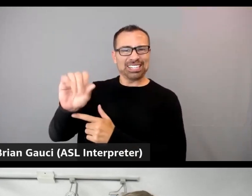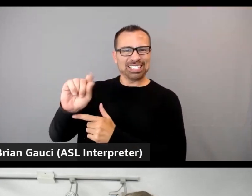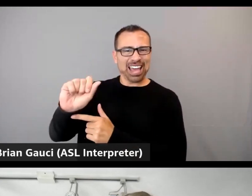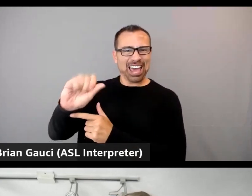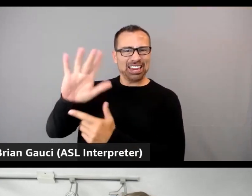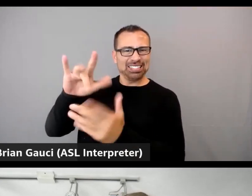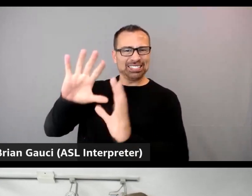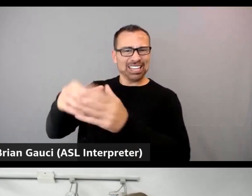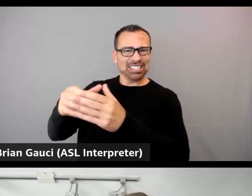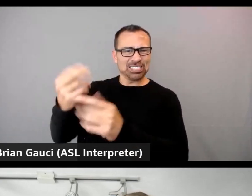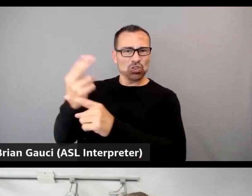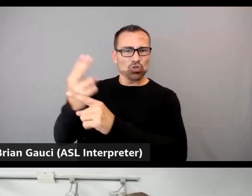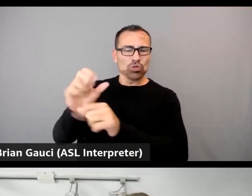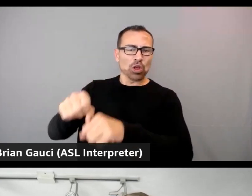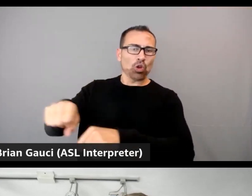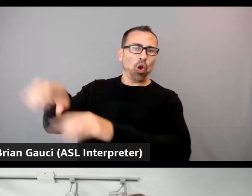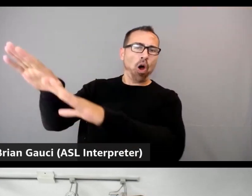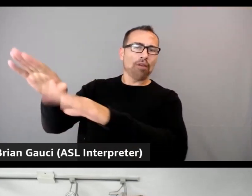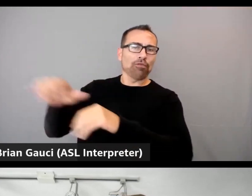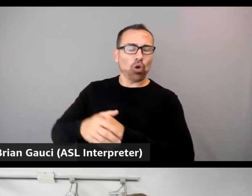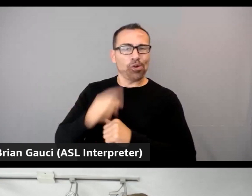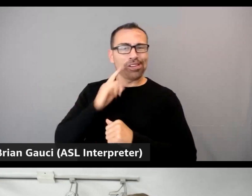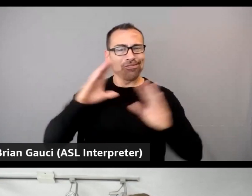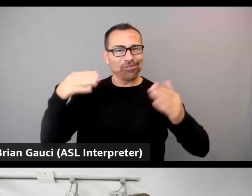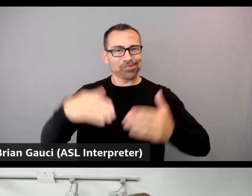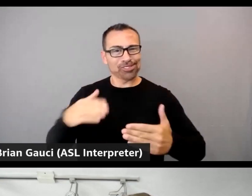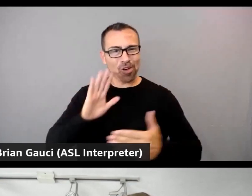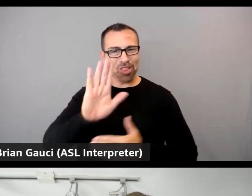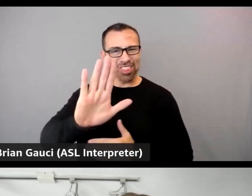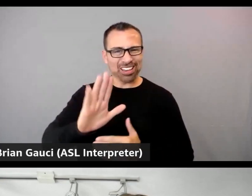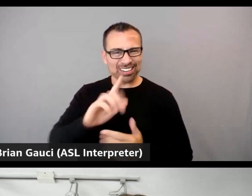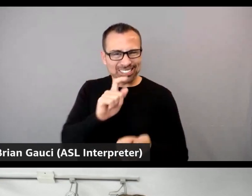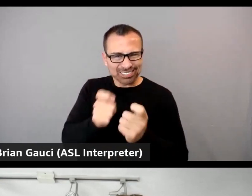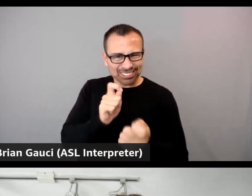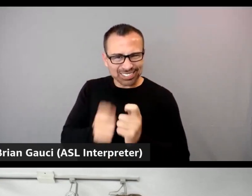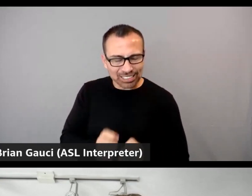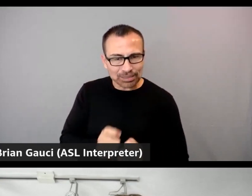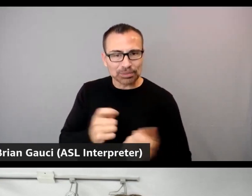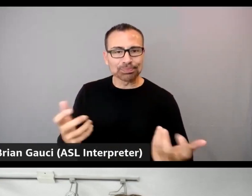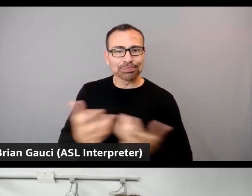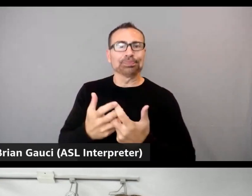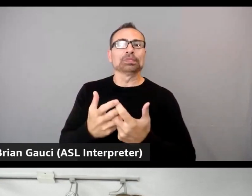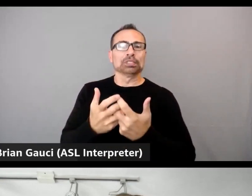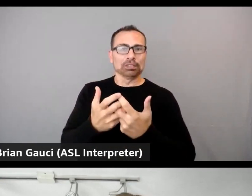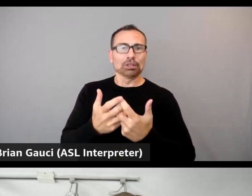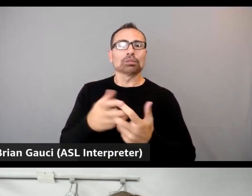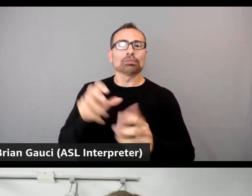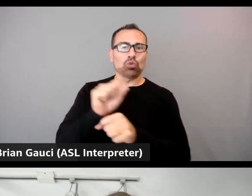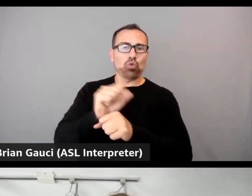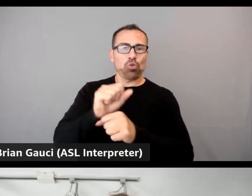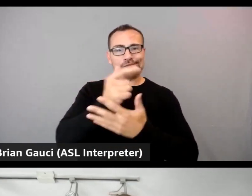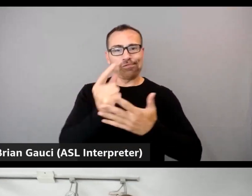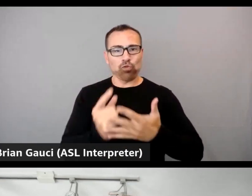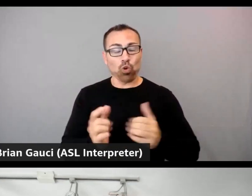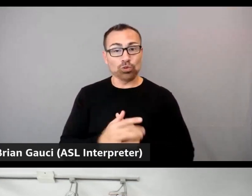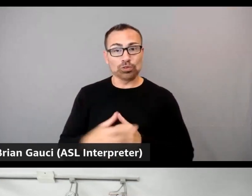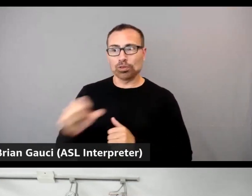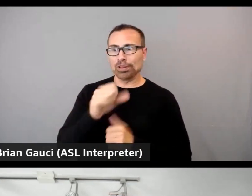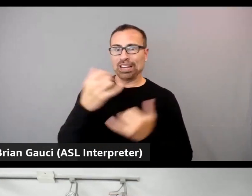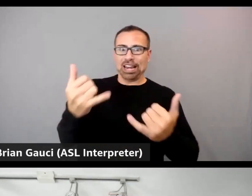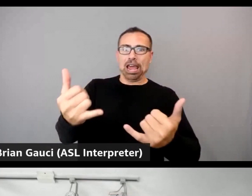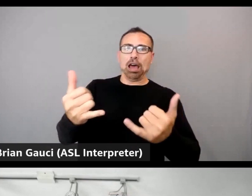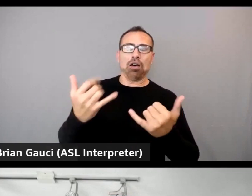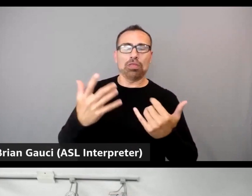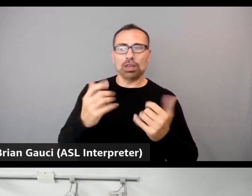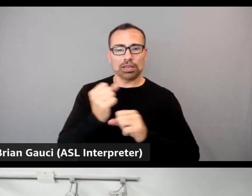focus their time on the custom workflows, right? And so that really enables them to expand and be able to focus more